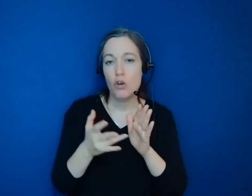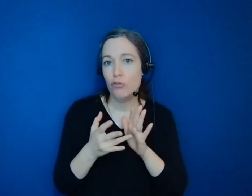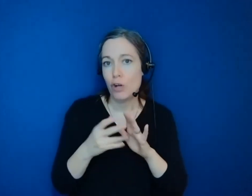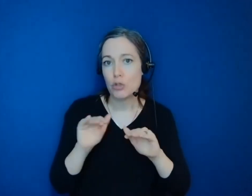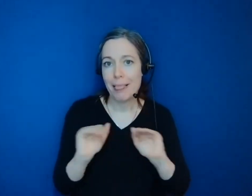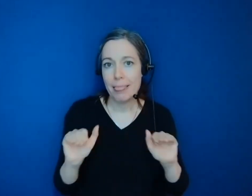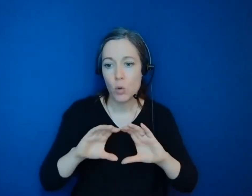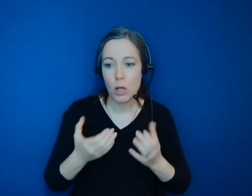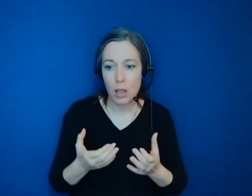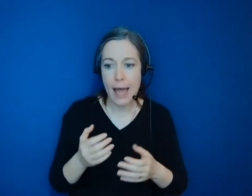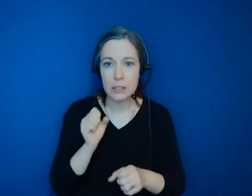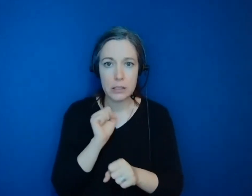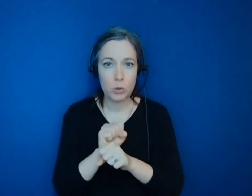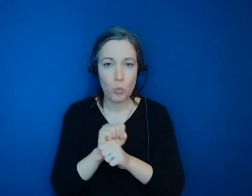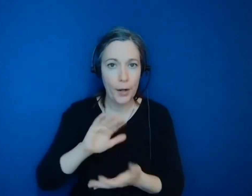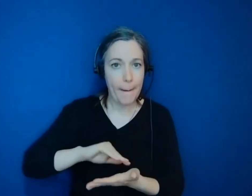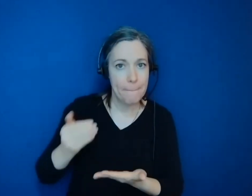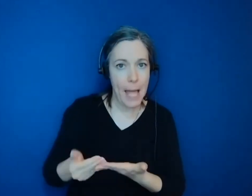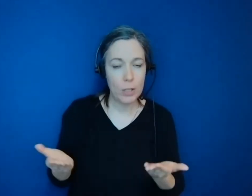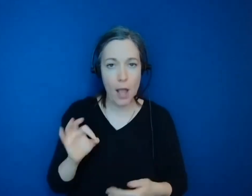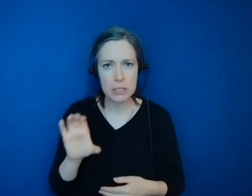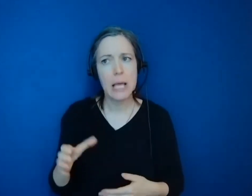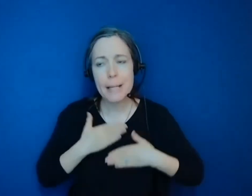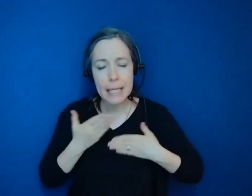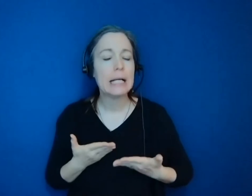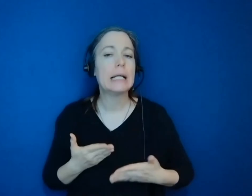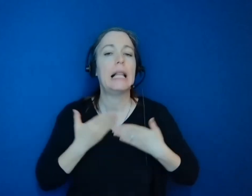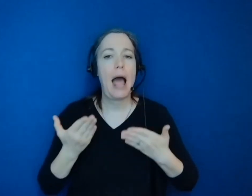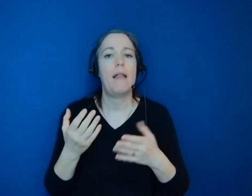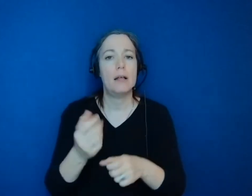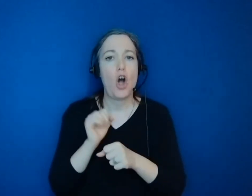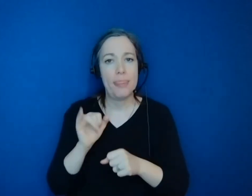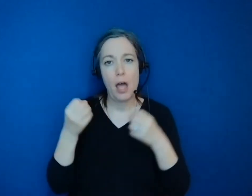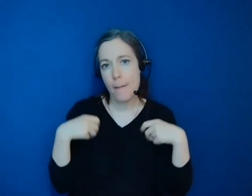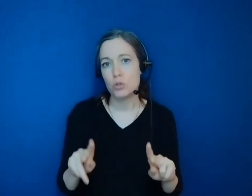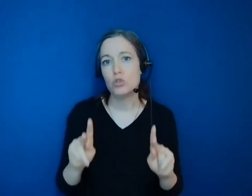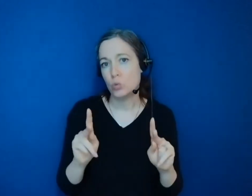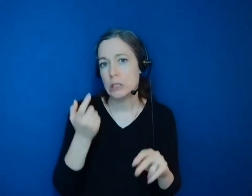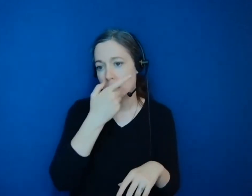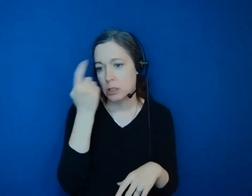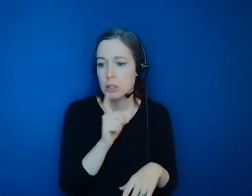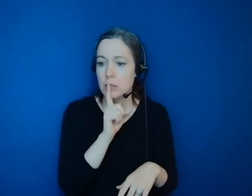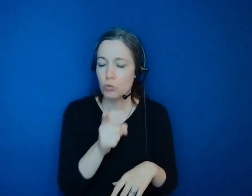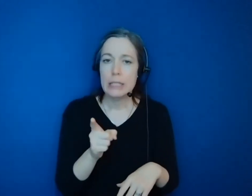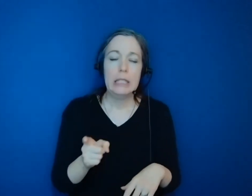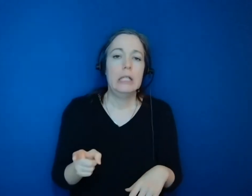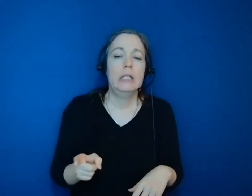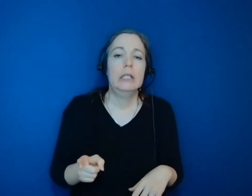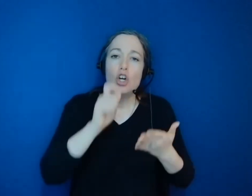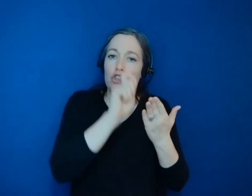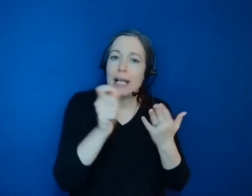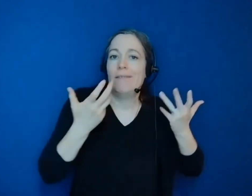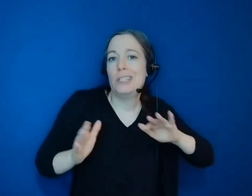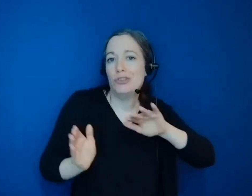FCC. And I'm really like glad I got that opportunity because it just got it out of the way and I can like